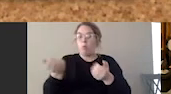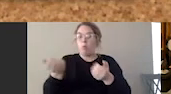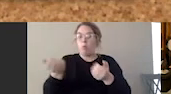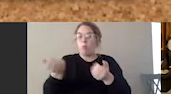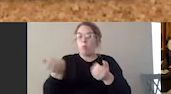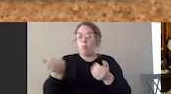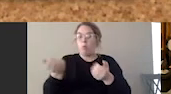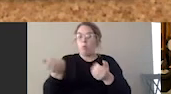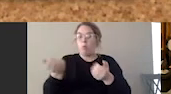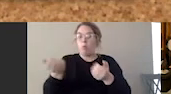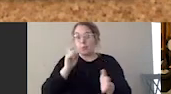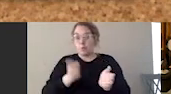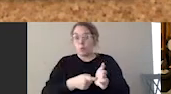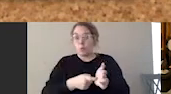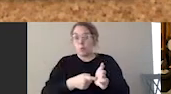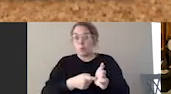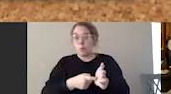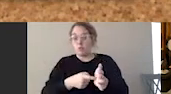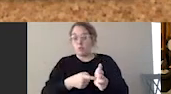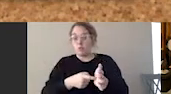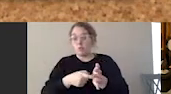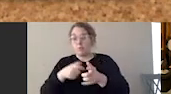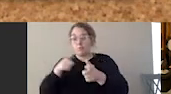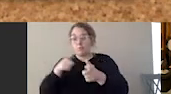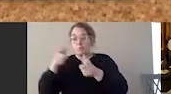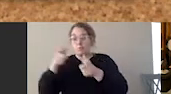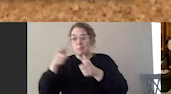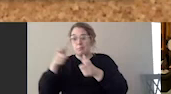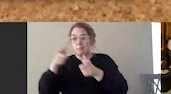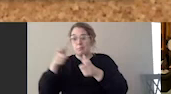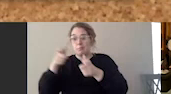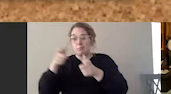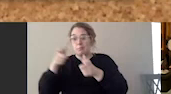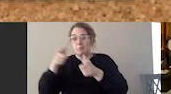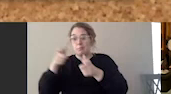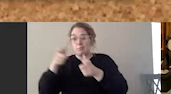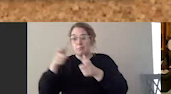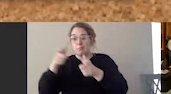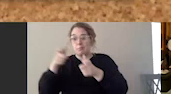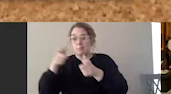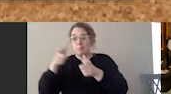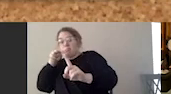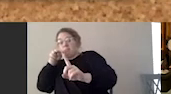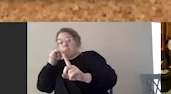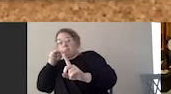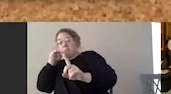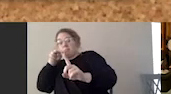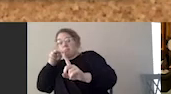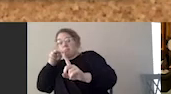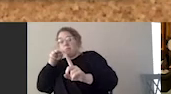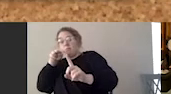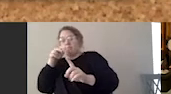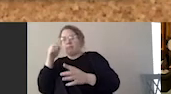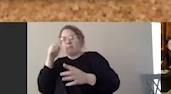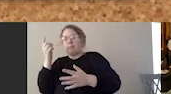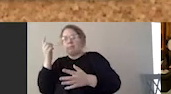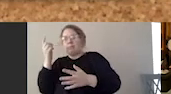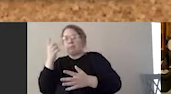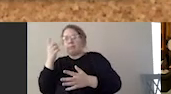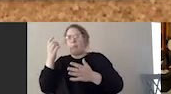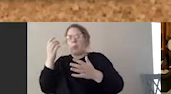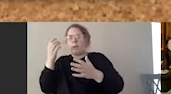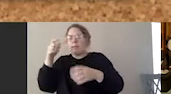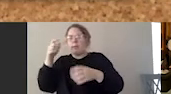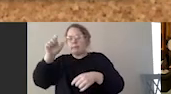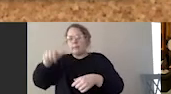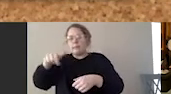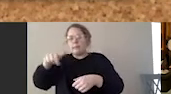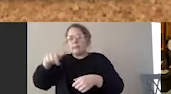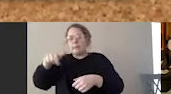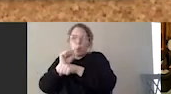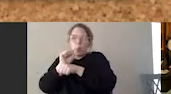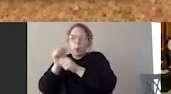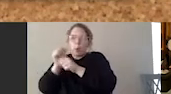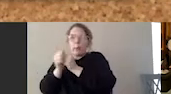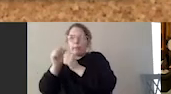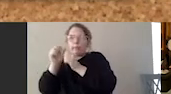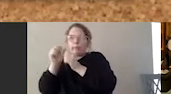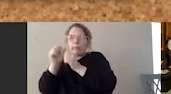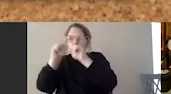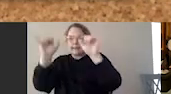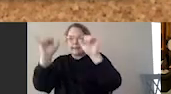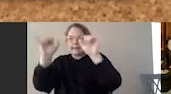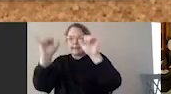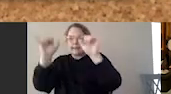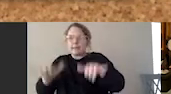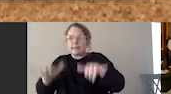a management point of view, from the perspective of someone who actually has to work with the system as we move